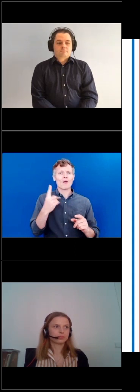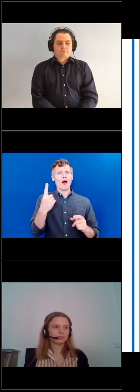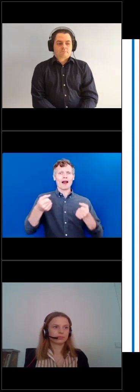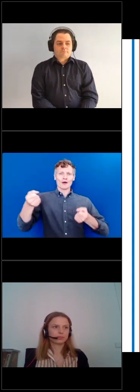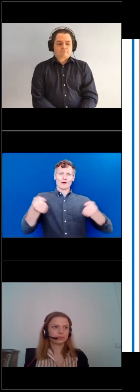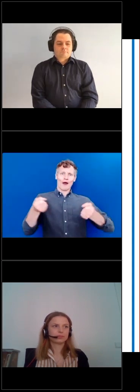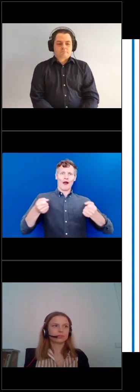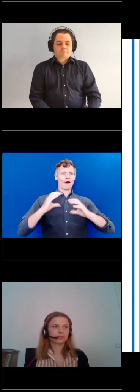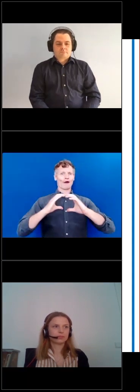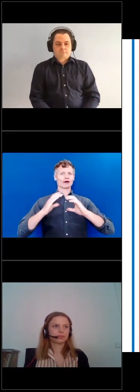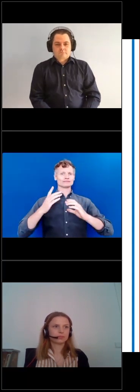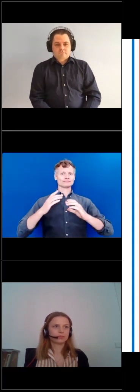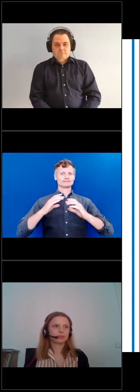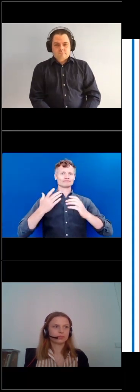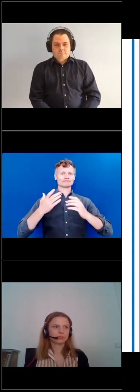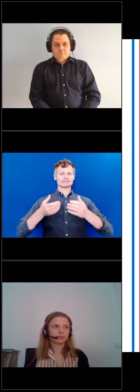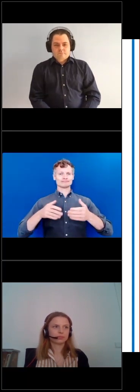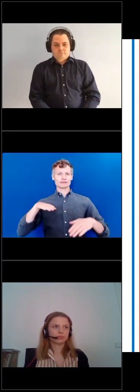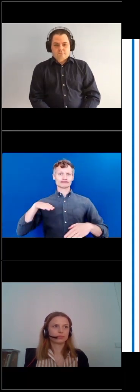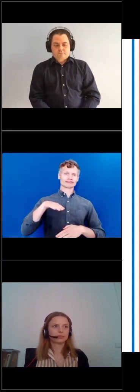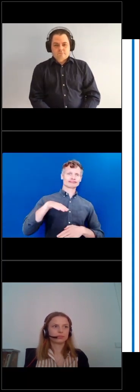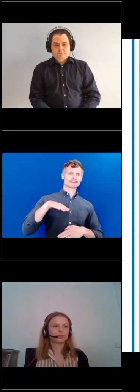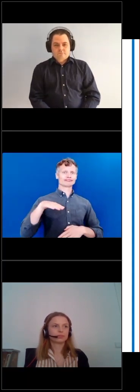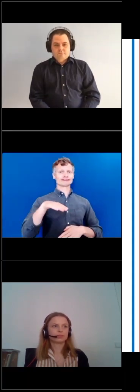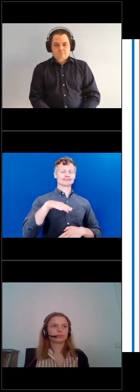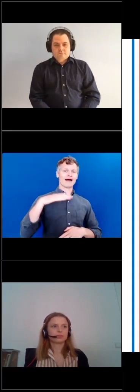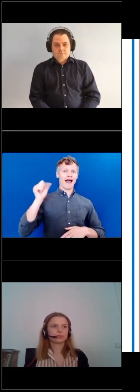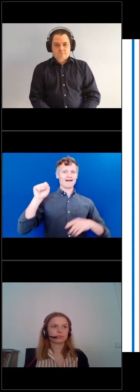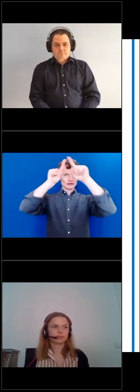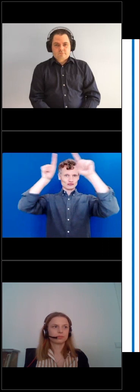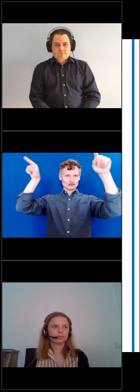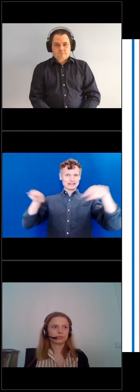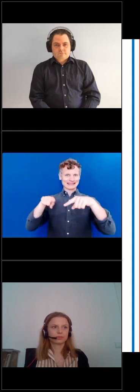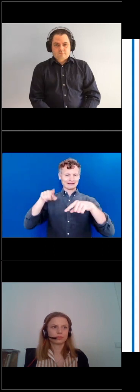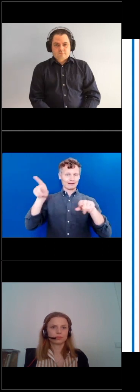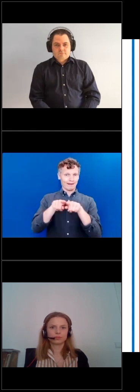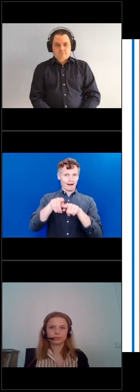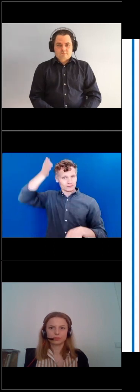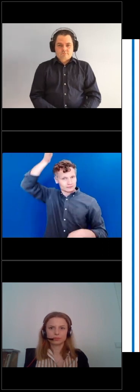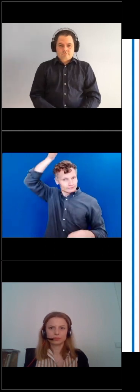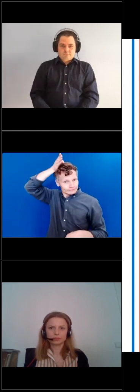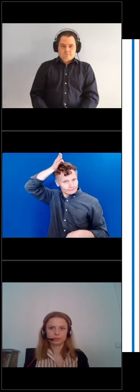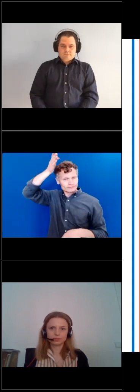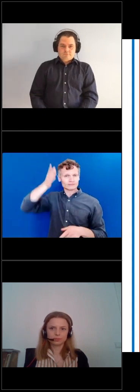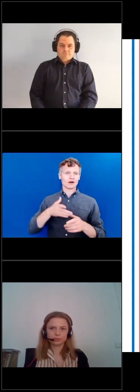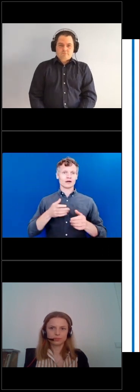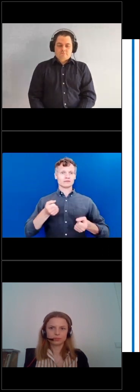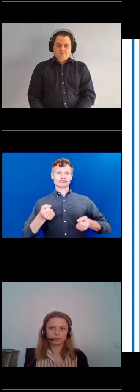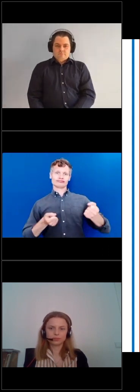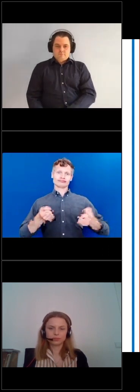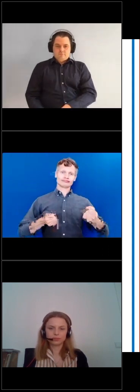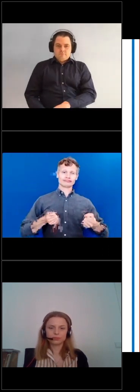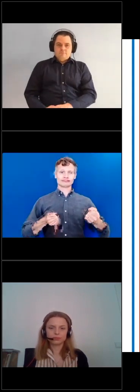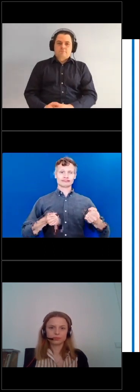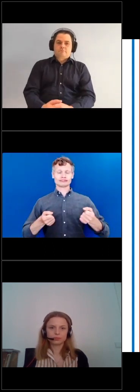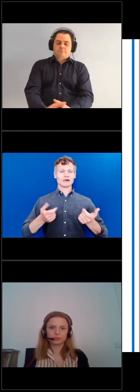option to deliver the message or information. It's because then in terms of reach